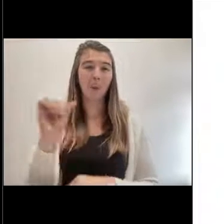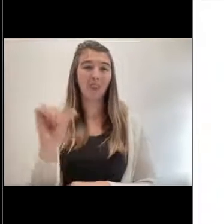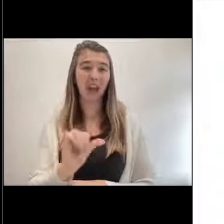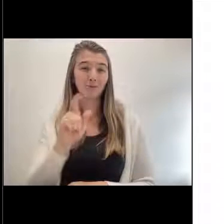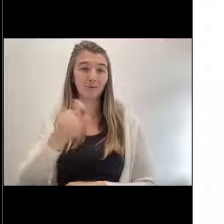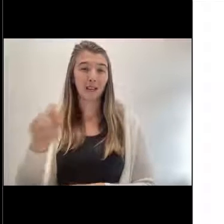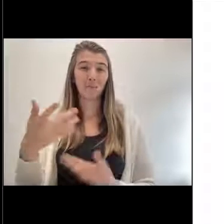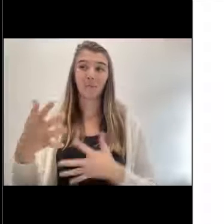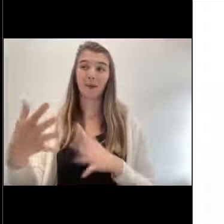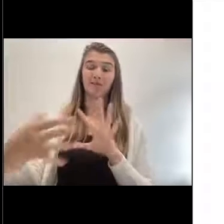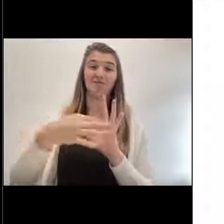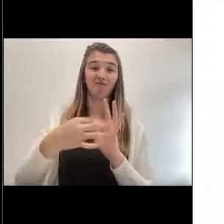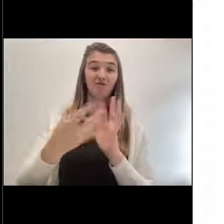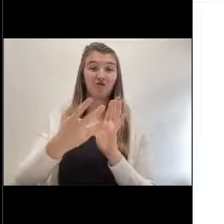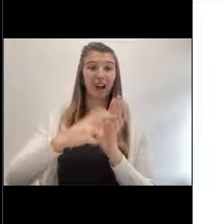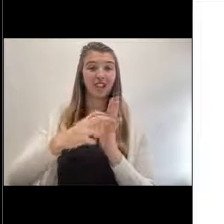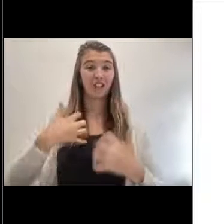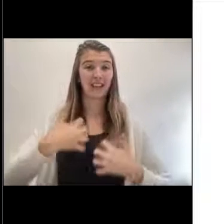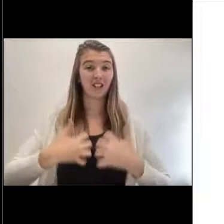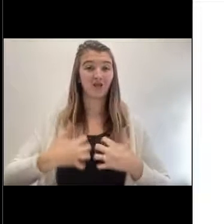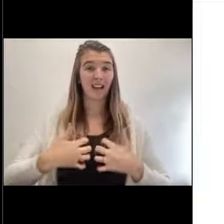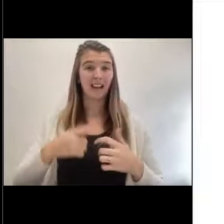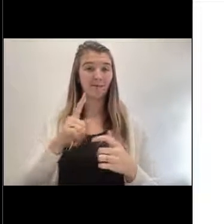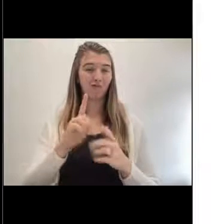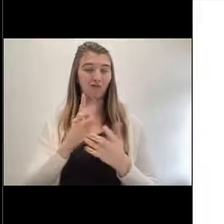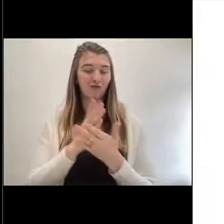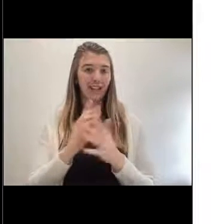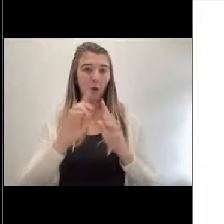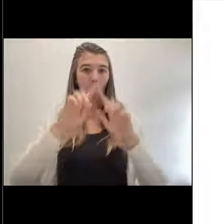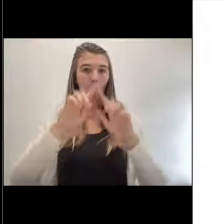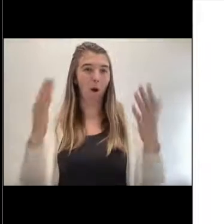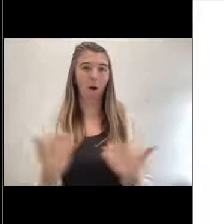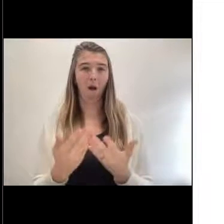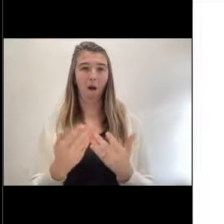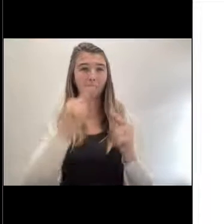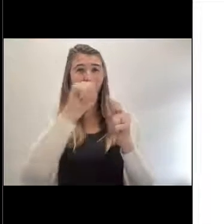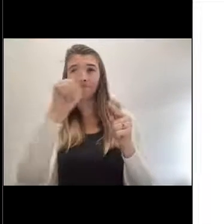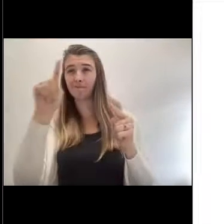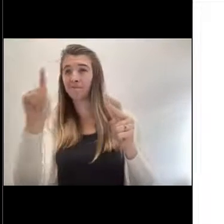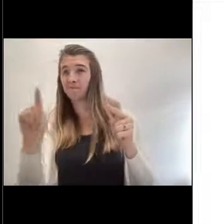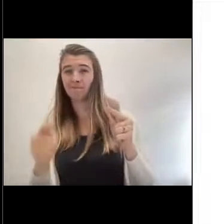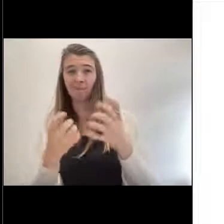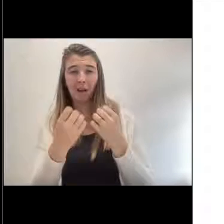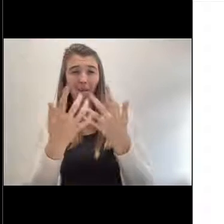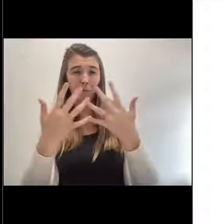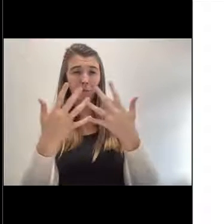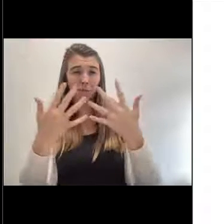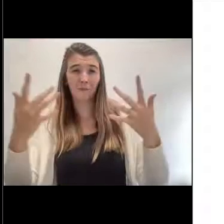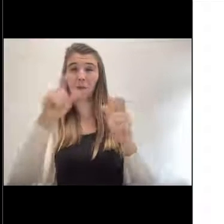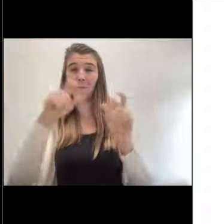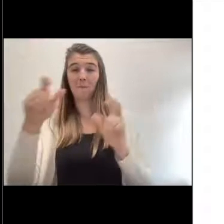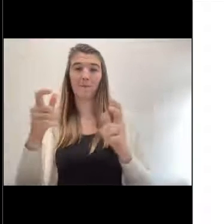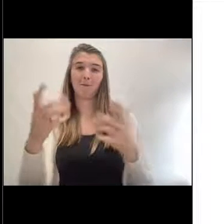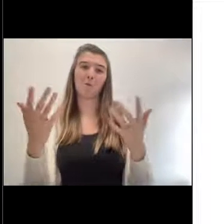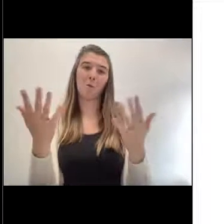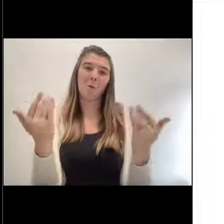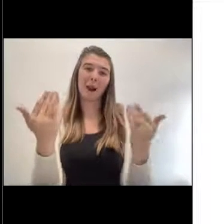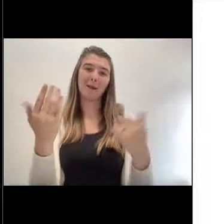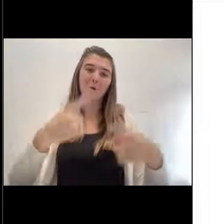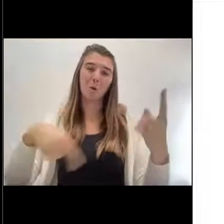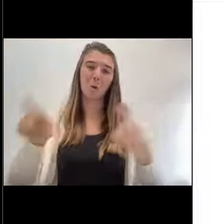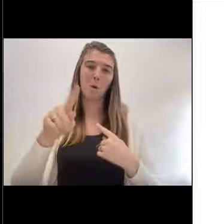to Slovenia, Nigeria, the Philippines, Brazil, Canada, and many more. So welcome, everyone. My name is